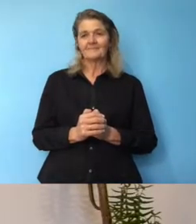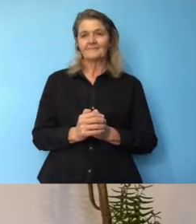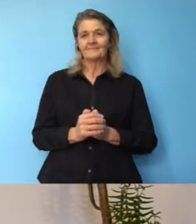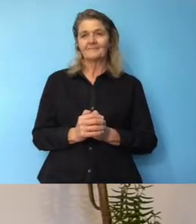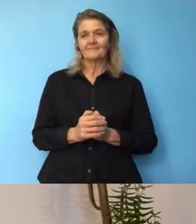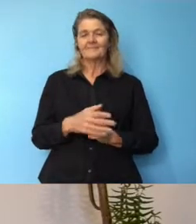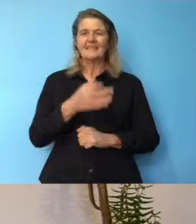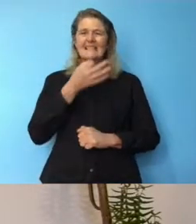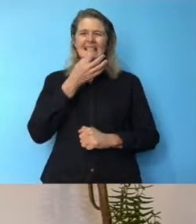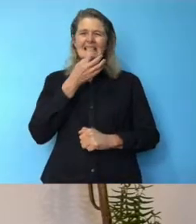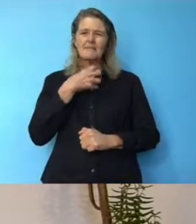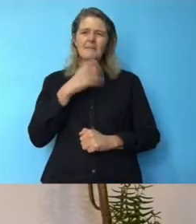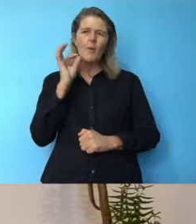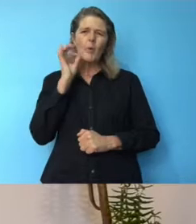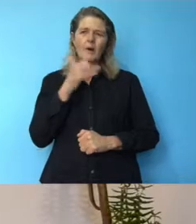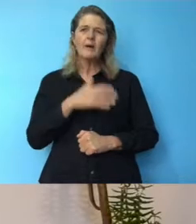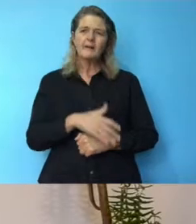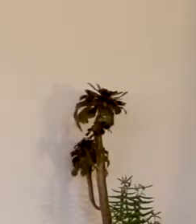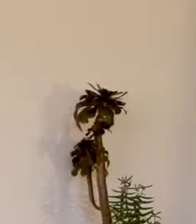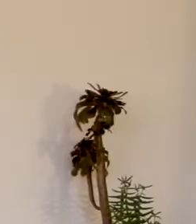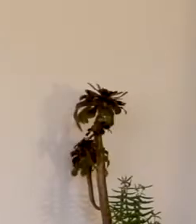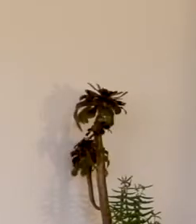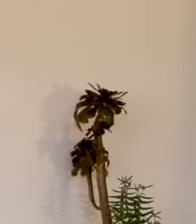put a little bit more white in that one.